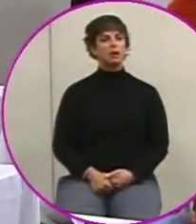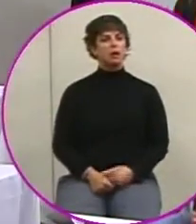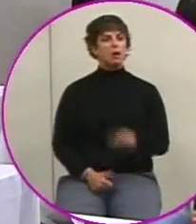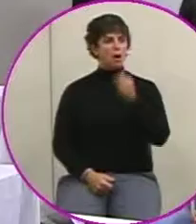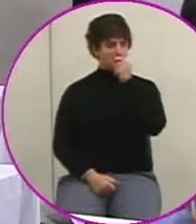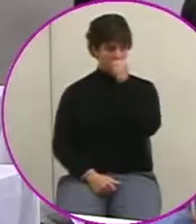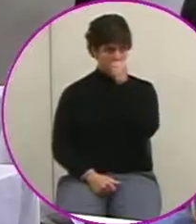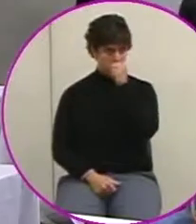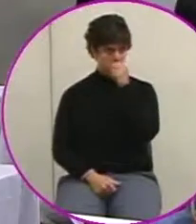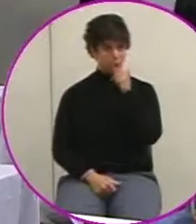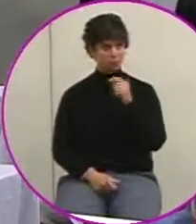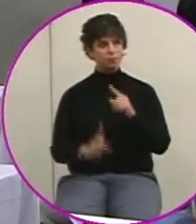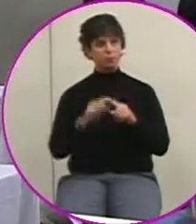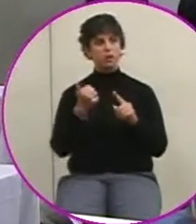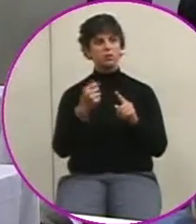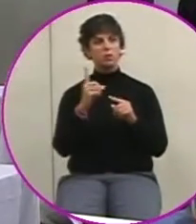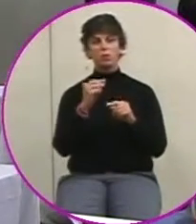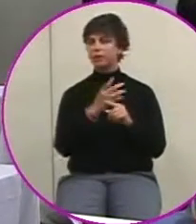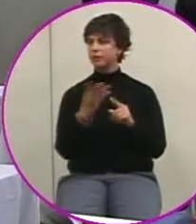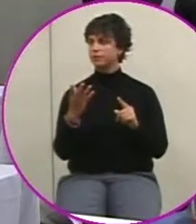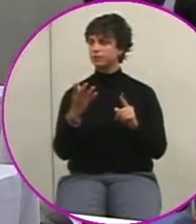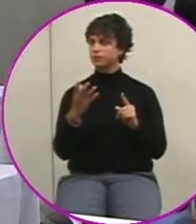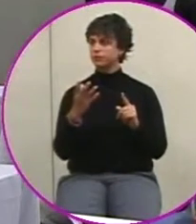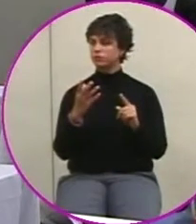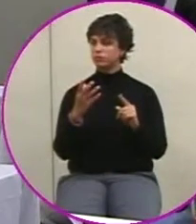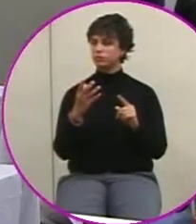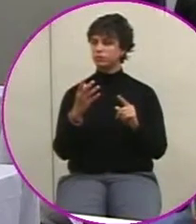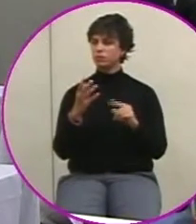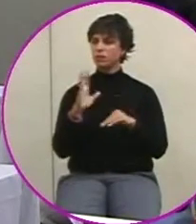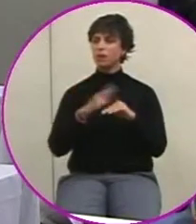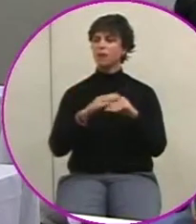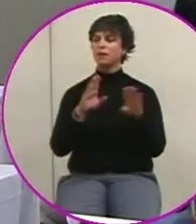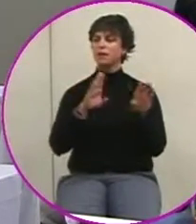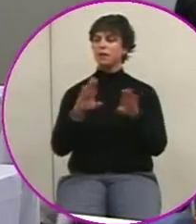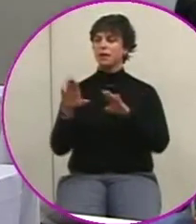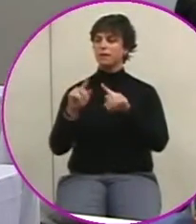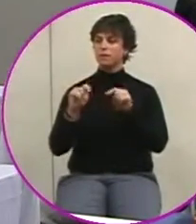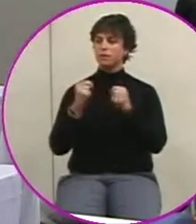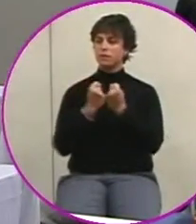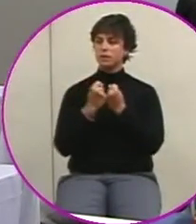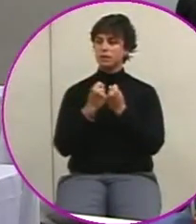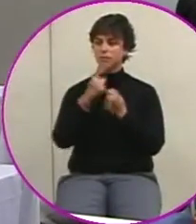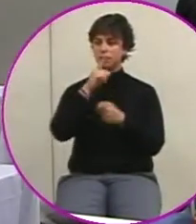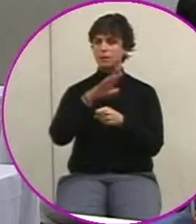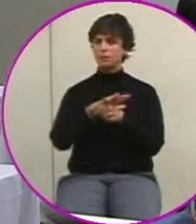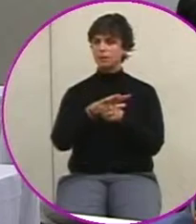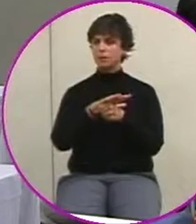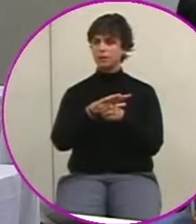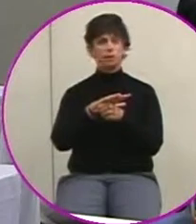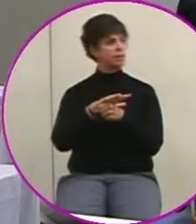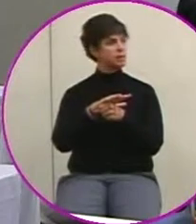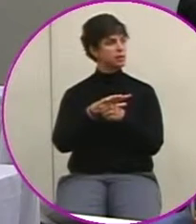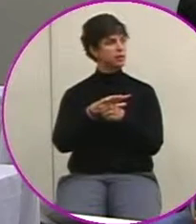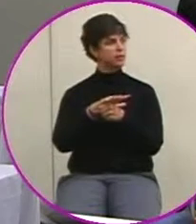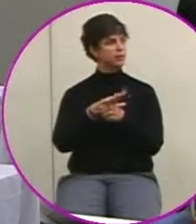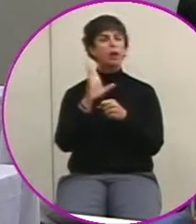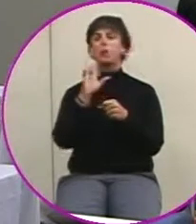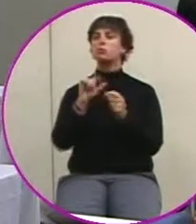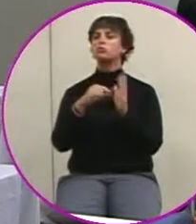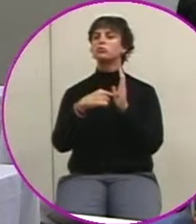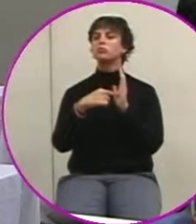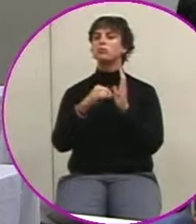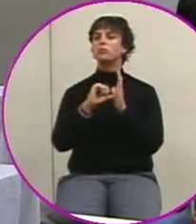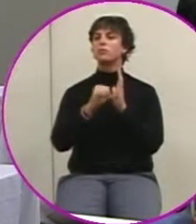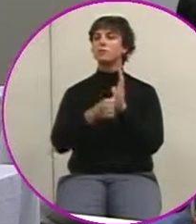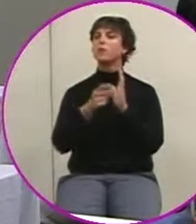What else? One more thing. On the behavior team commitment, let me just point out that one of the things